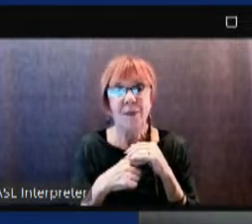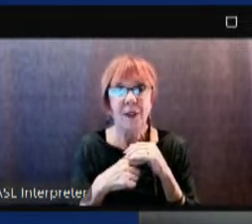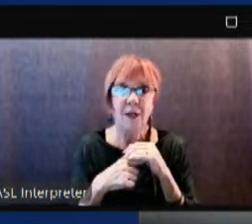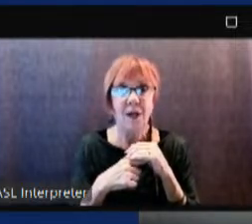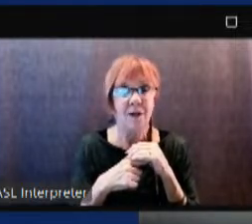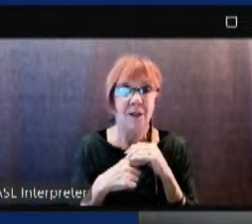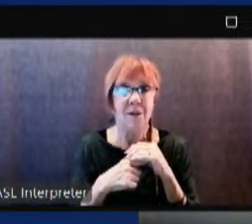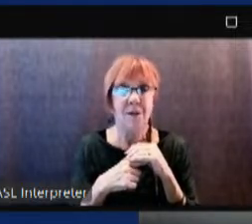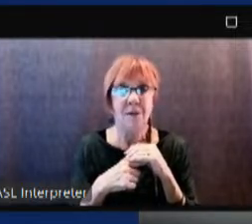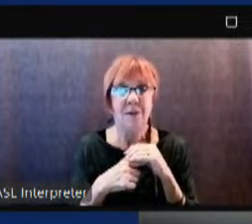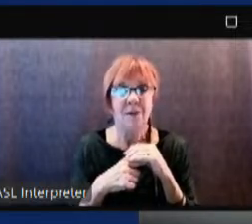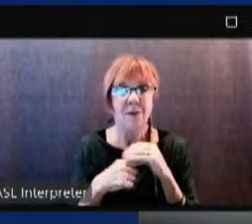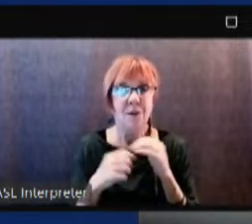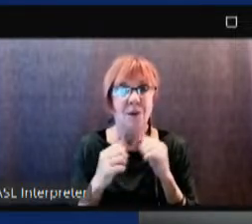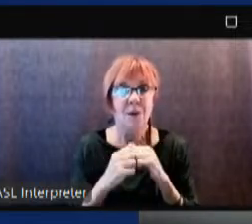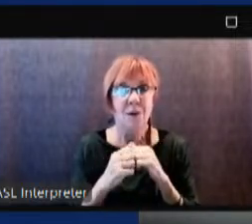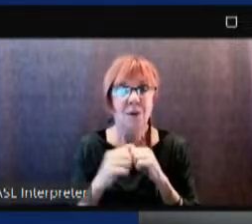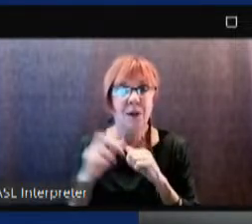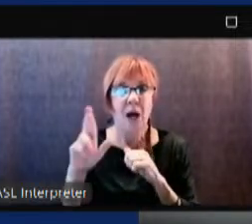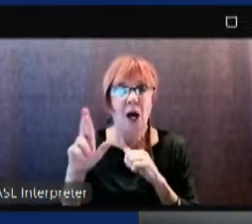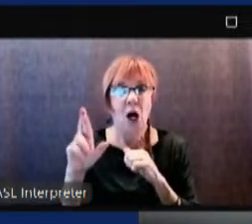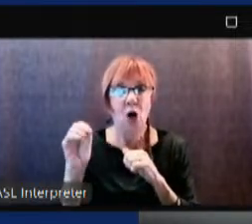from an ROE at